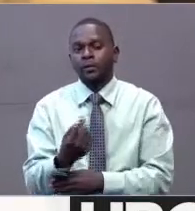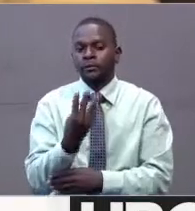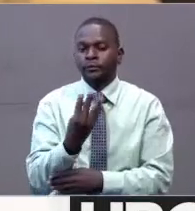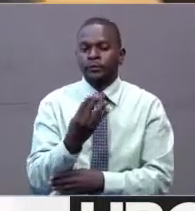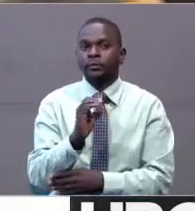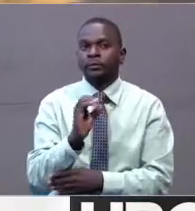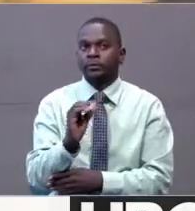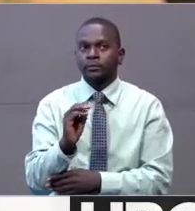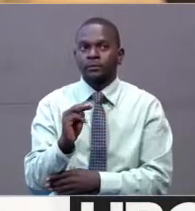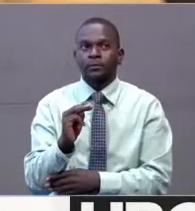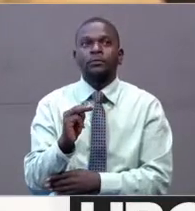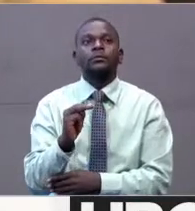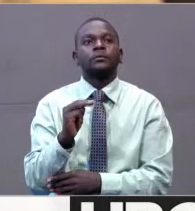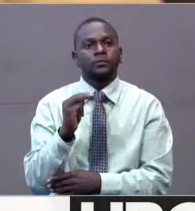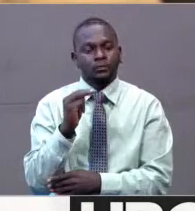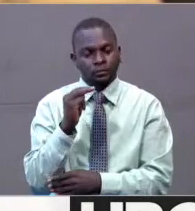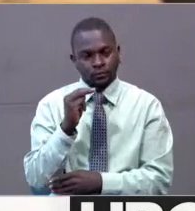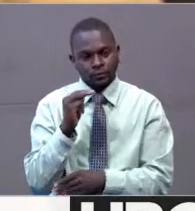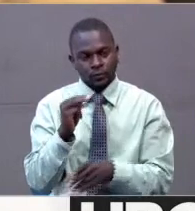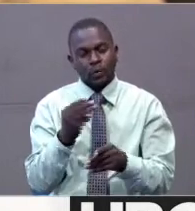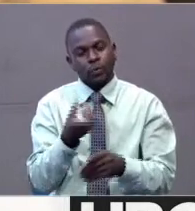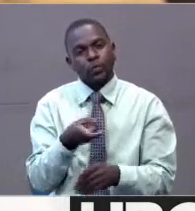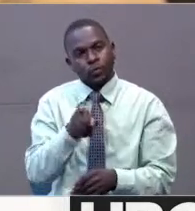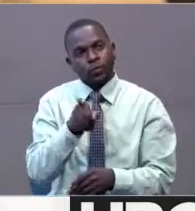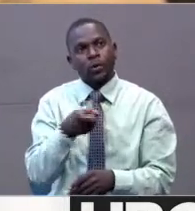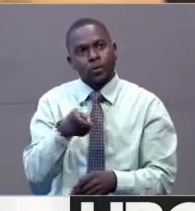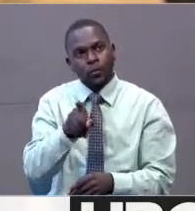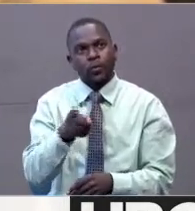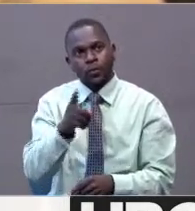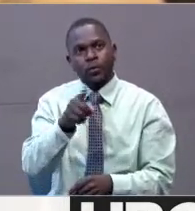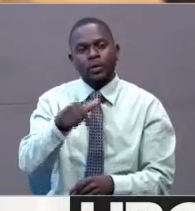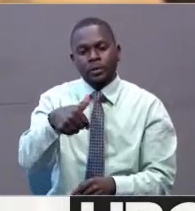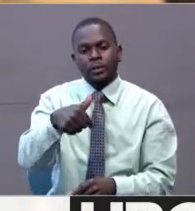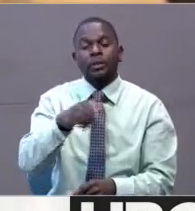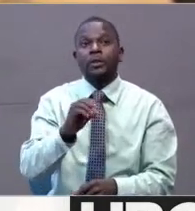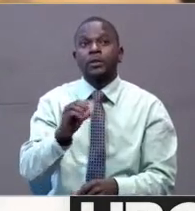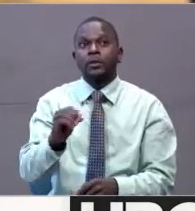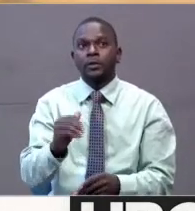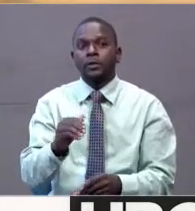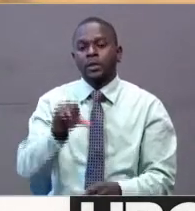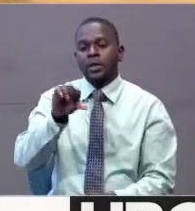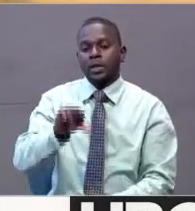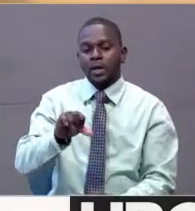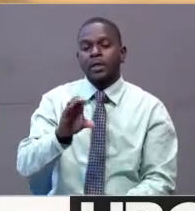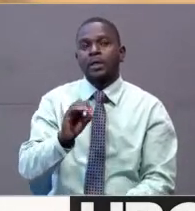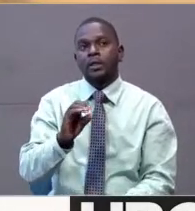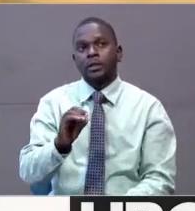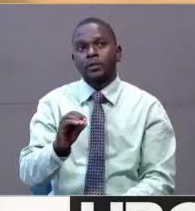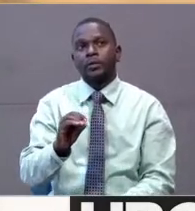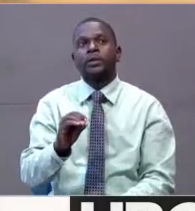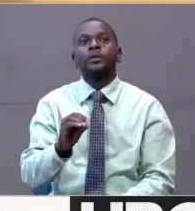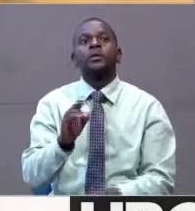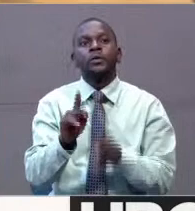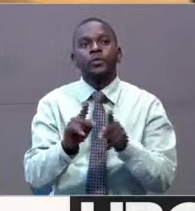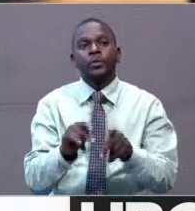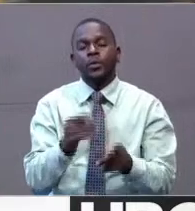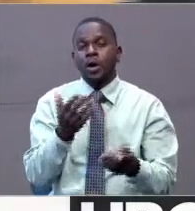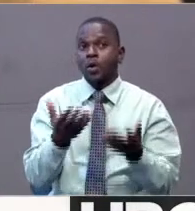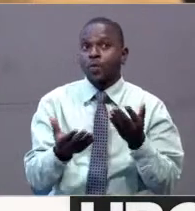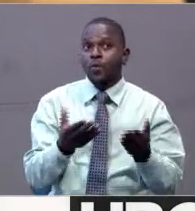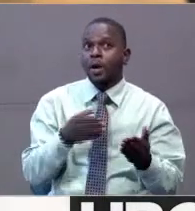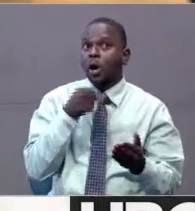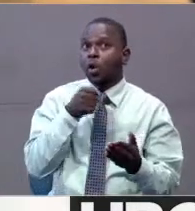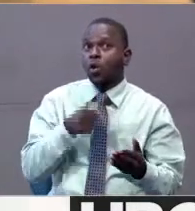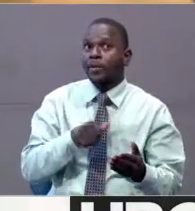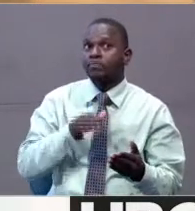400, we have been rising to 700, we have been rising to 900. But when you compare down in the old